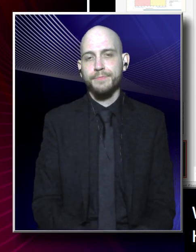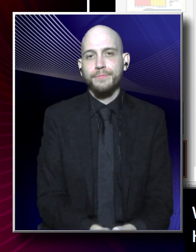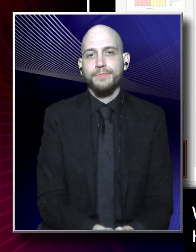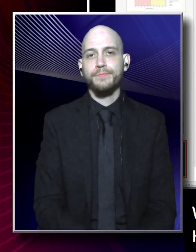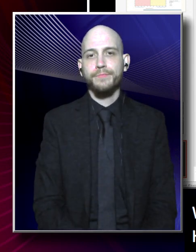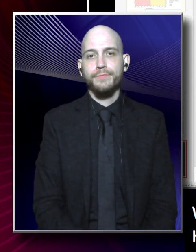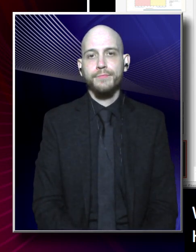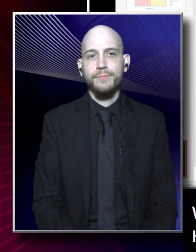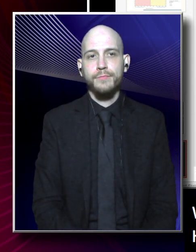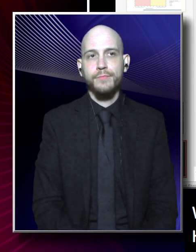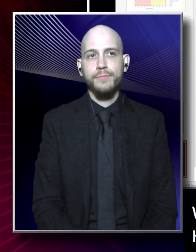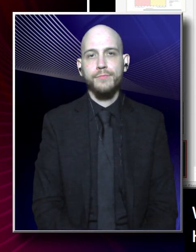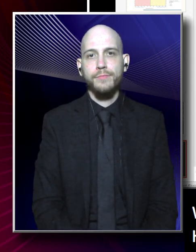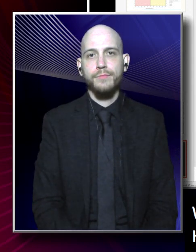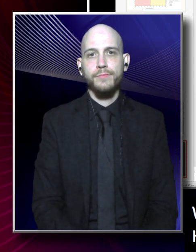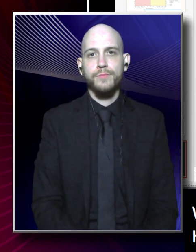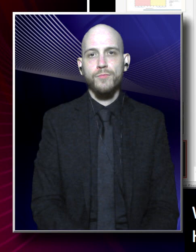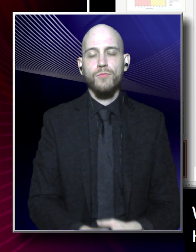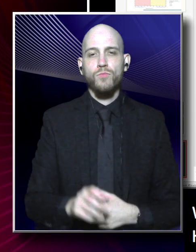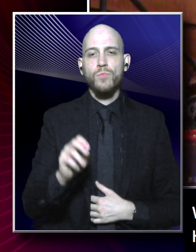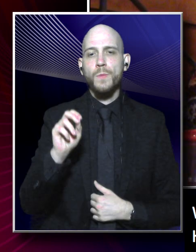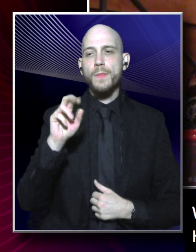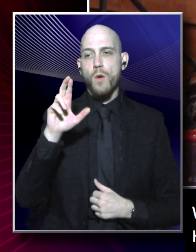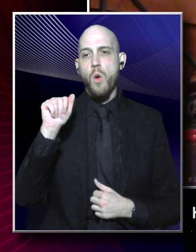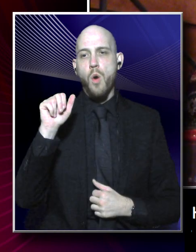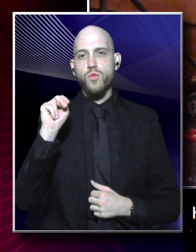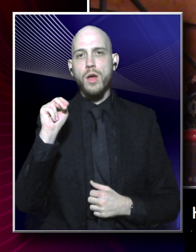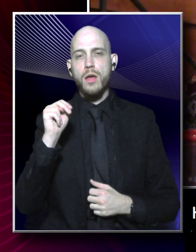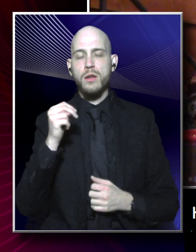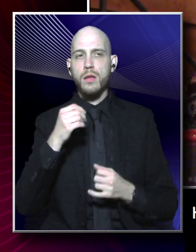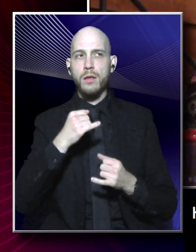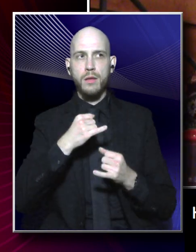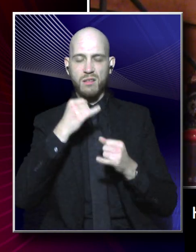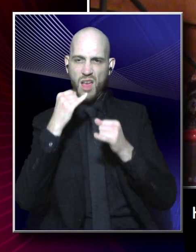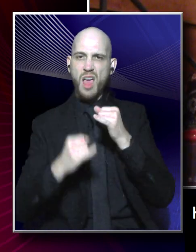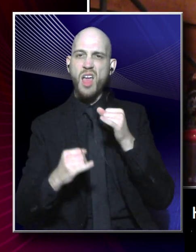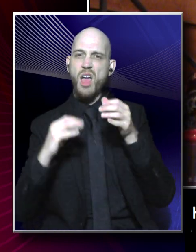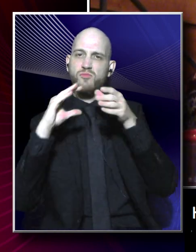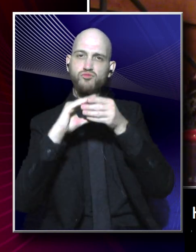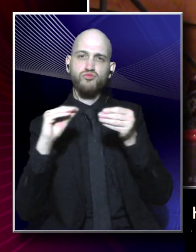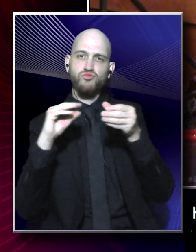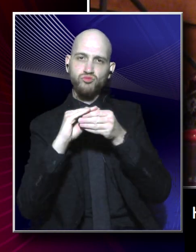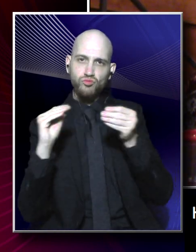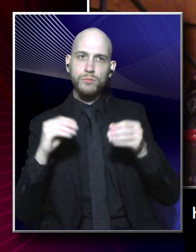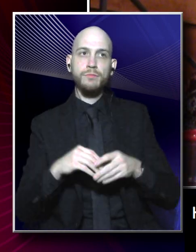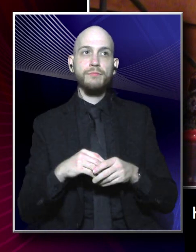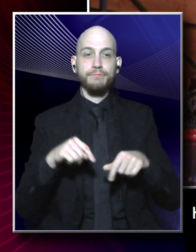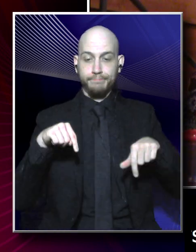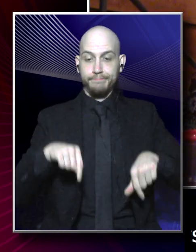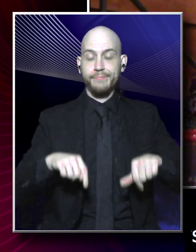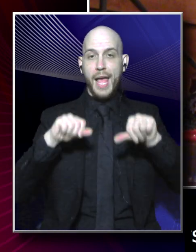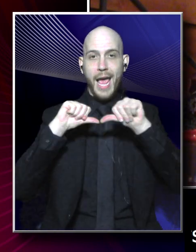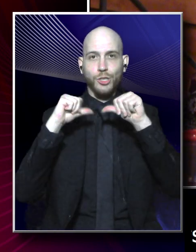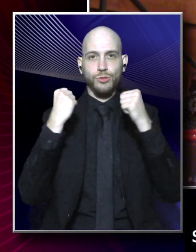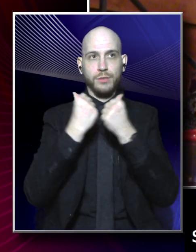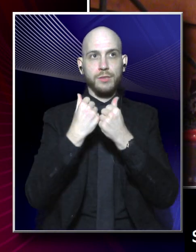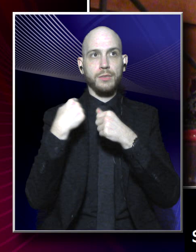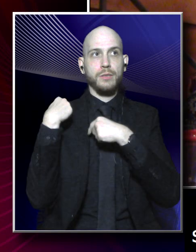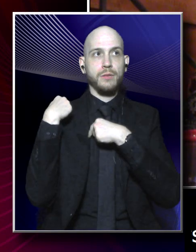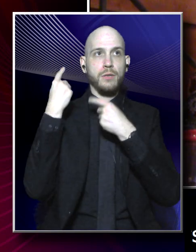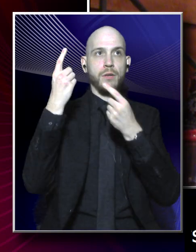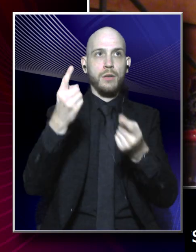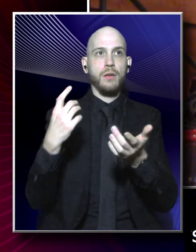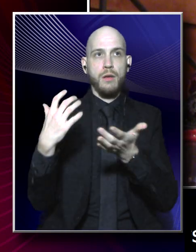And kind of end on that focus on strategic initiatives, as an agency, we've been collecting data for a long time.